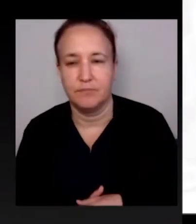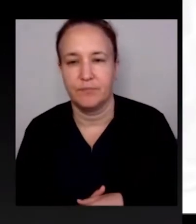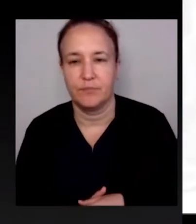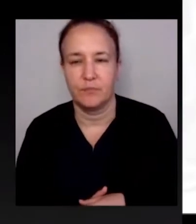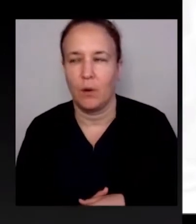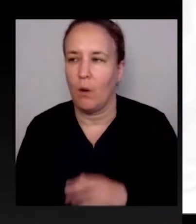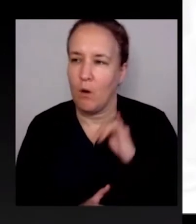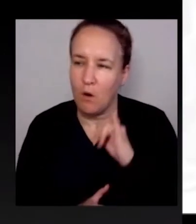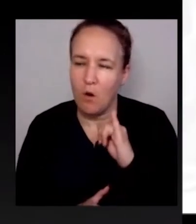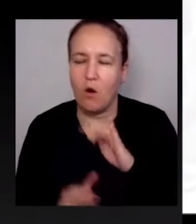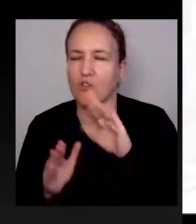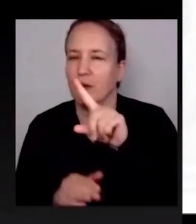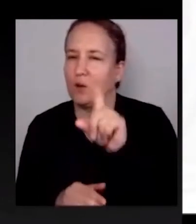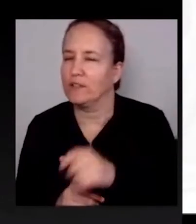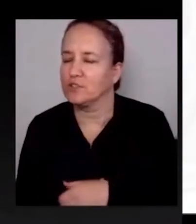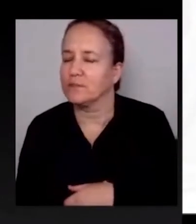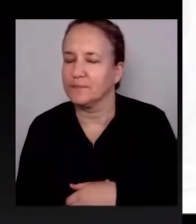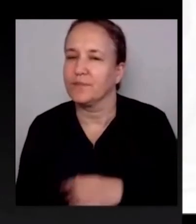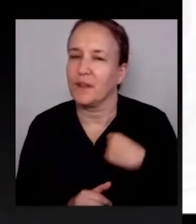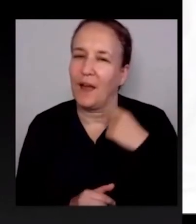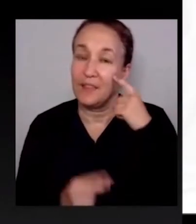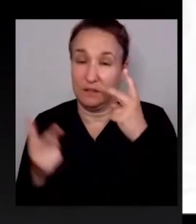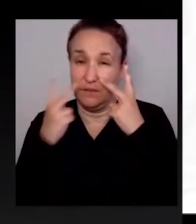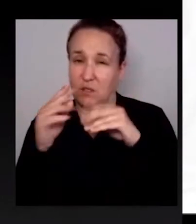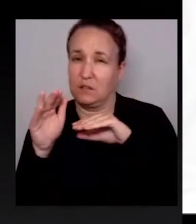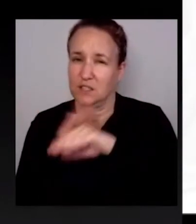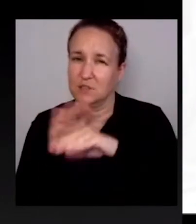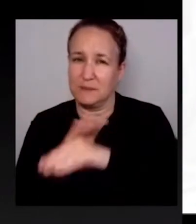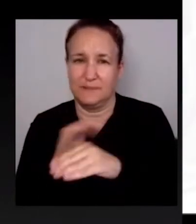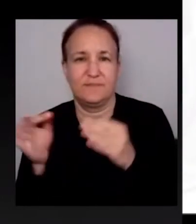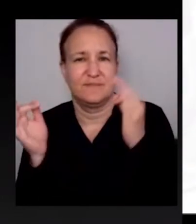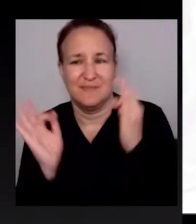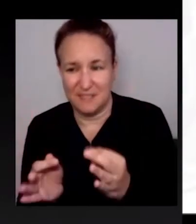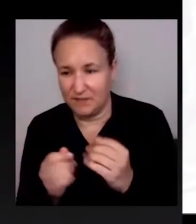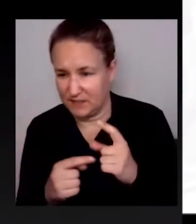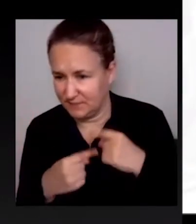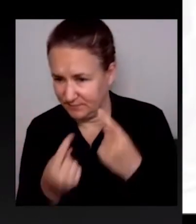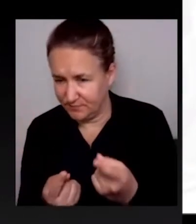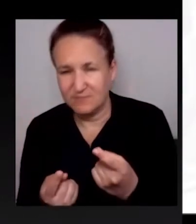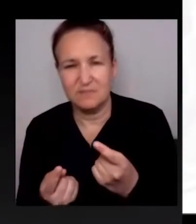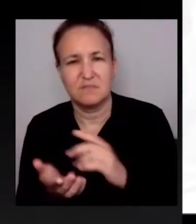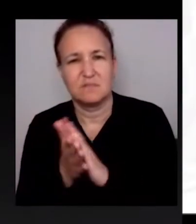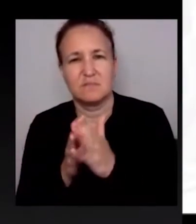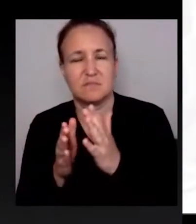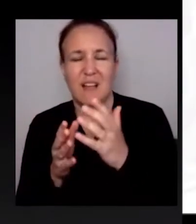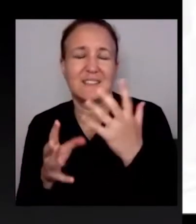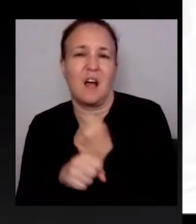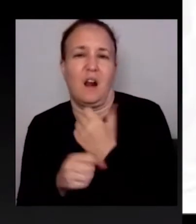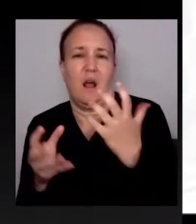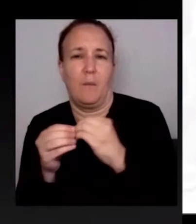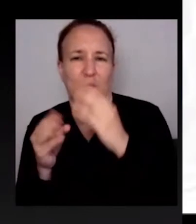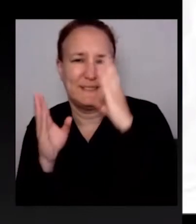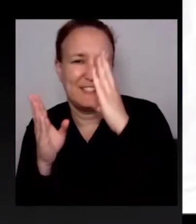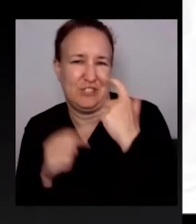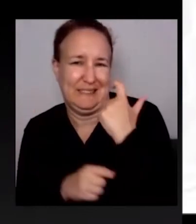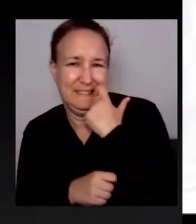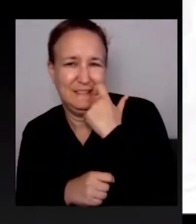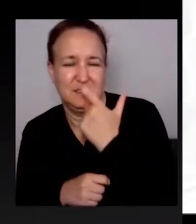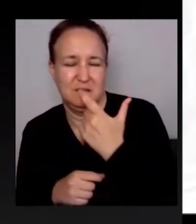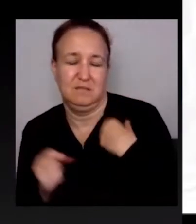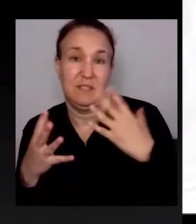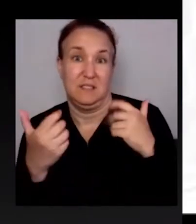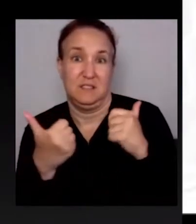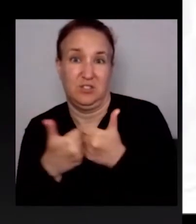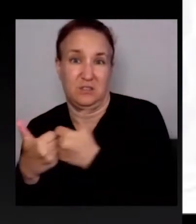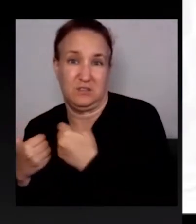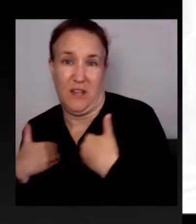Oh, great question. So I think vision accessibility has definitely gotten a lot more attention recently. There's a lot of